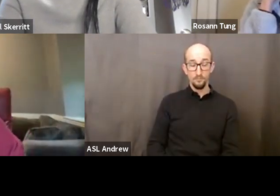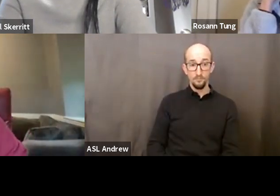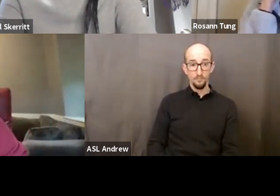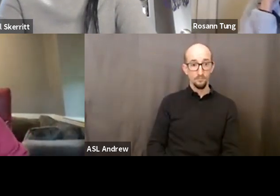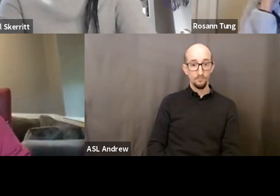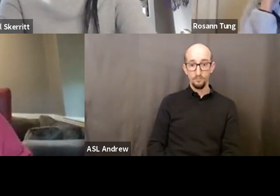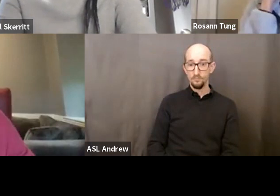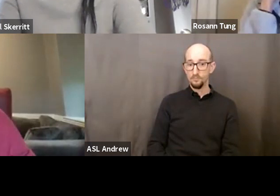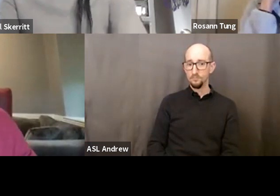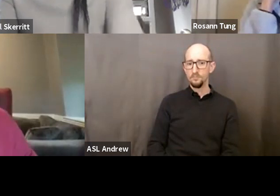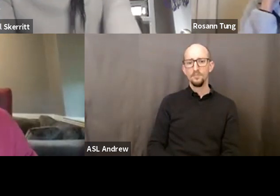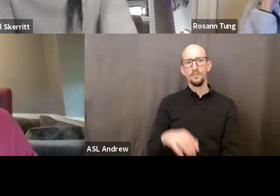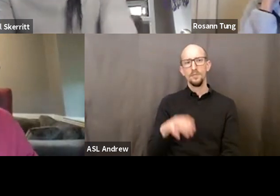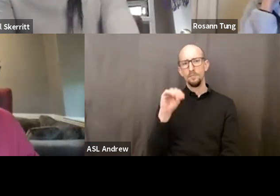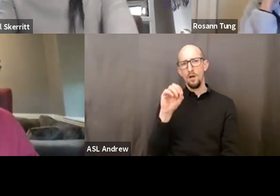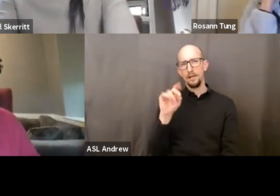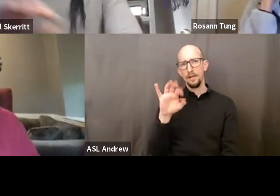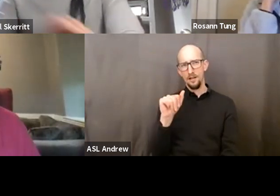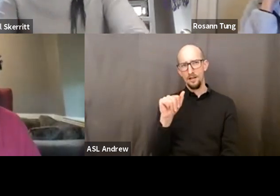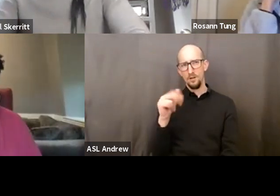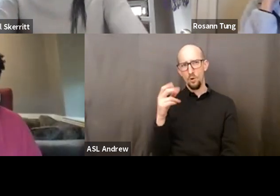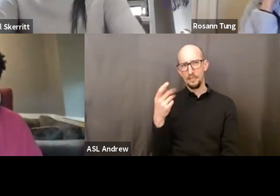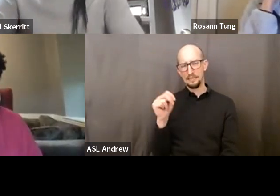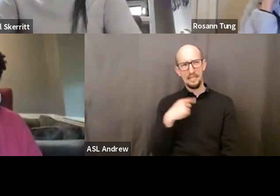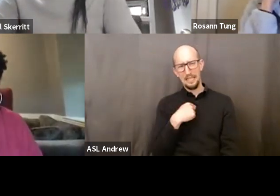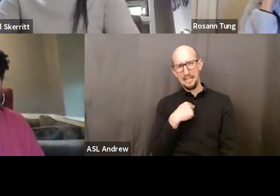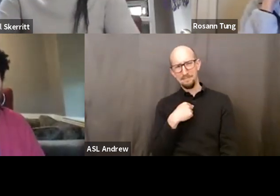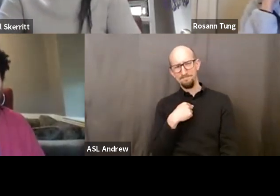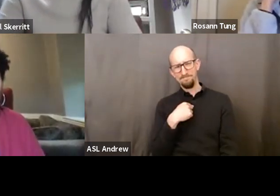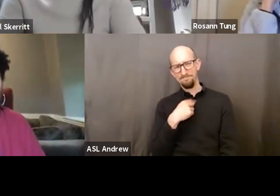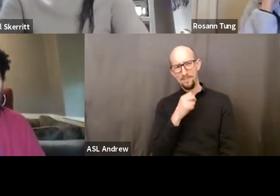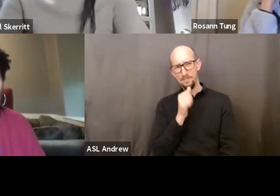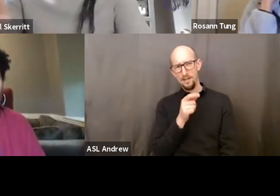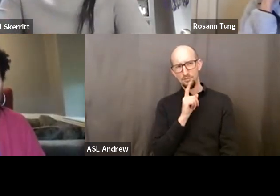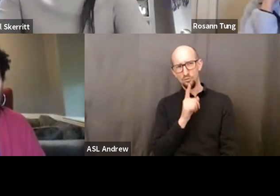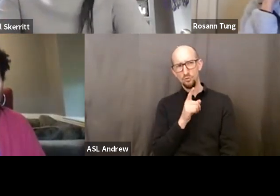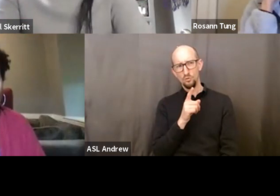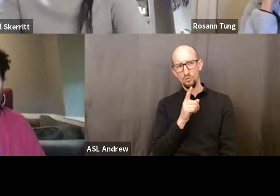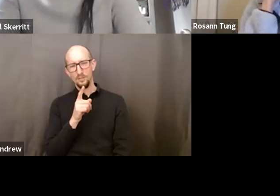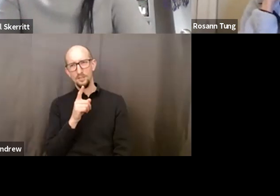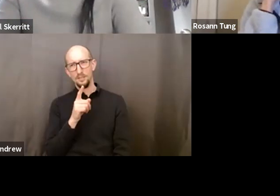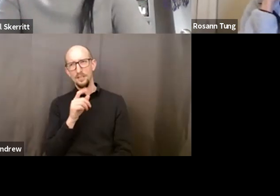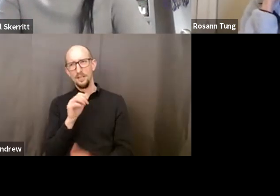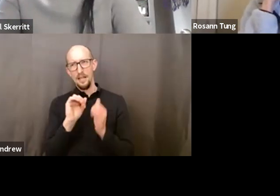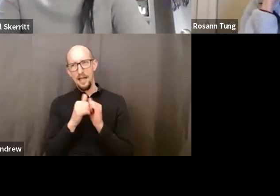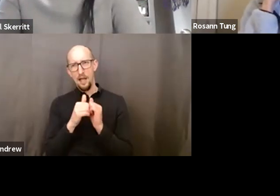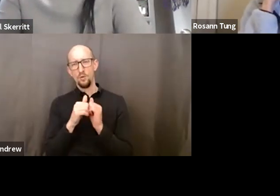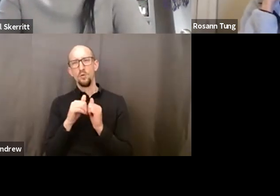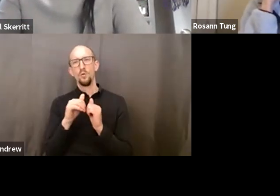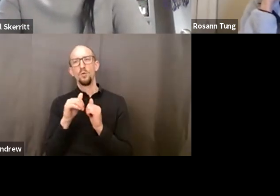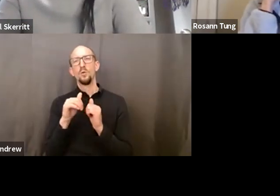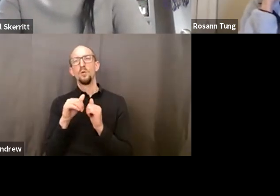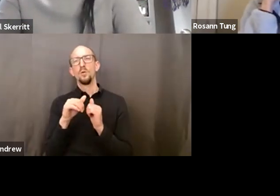I'm not sure what you mean. So if that would someone- be, yeah, how proportional invitations were across